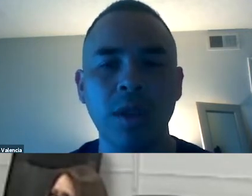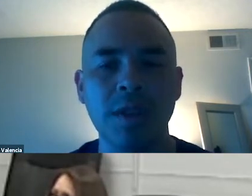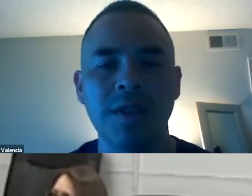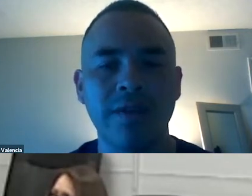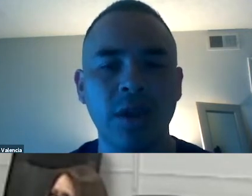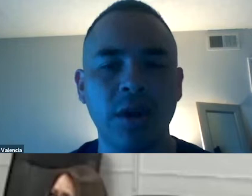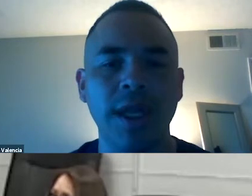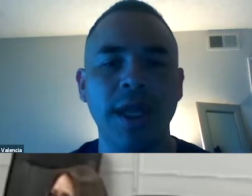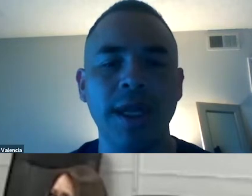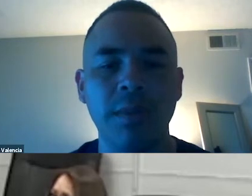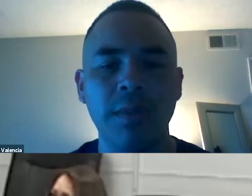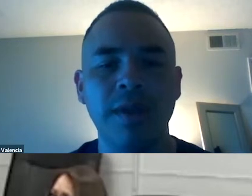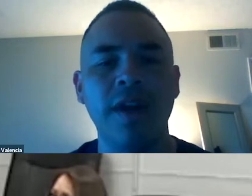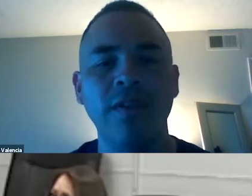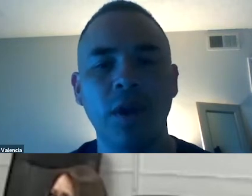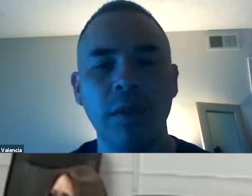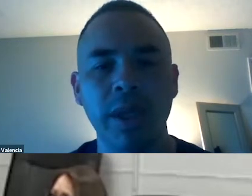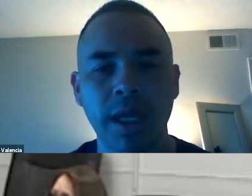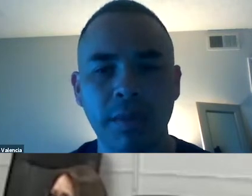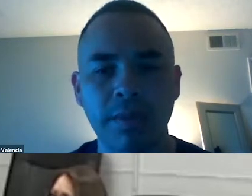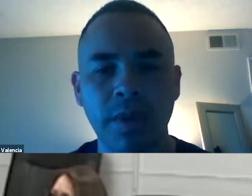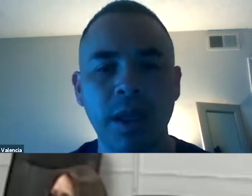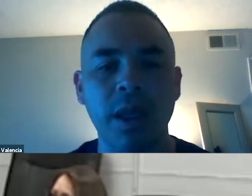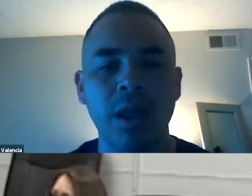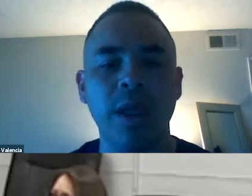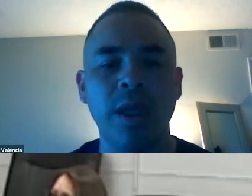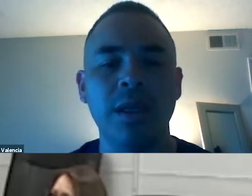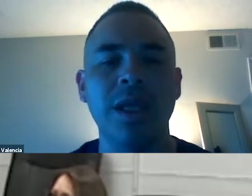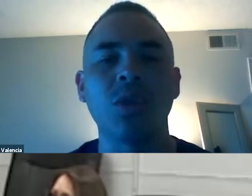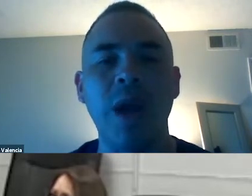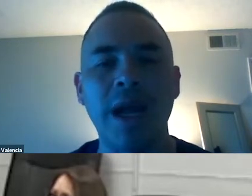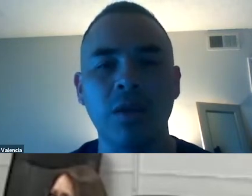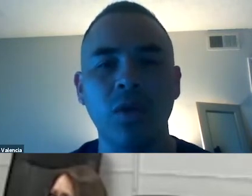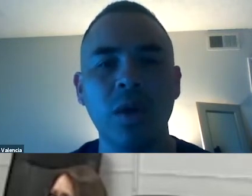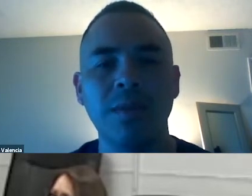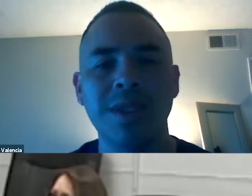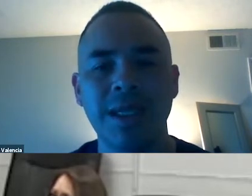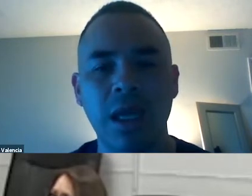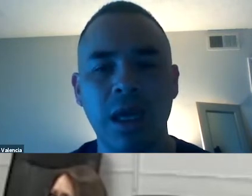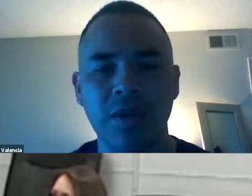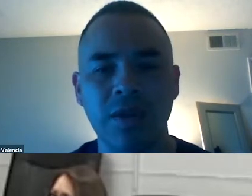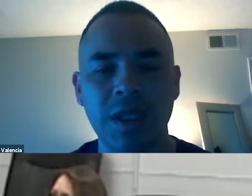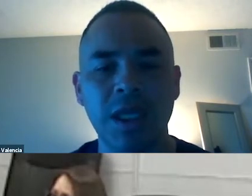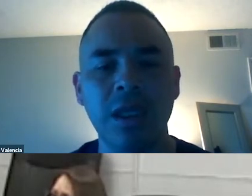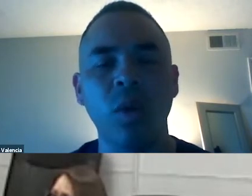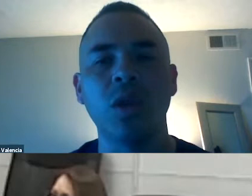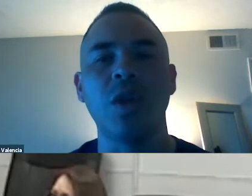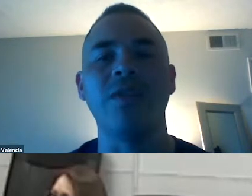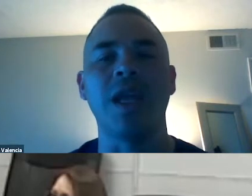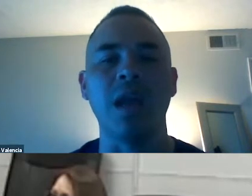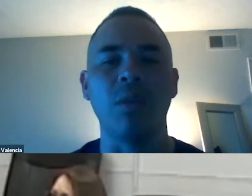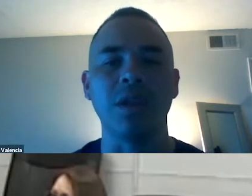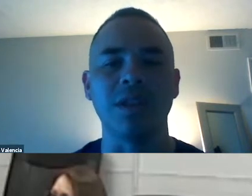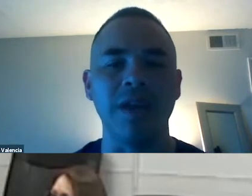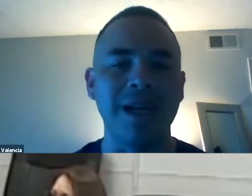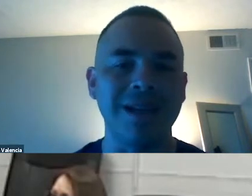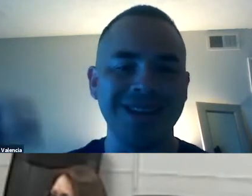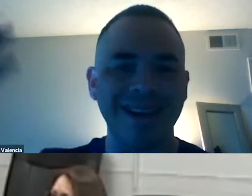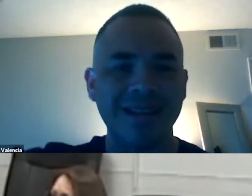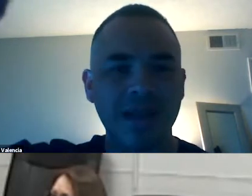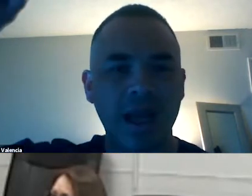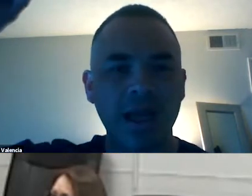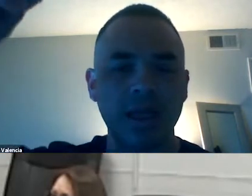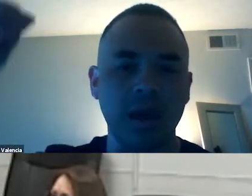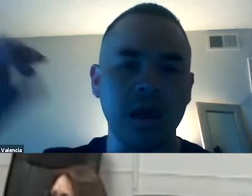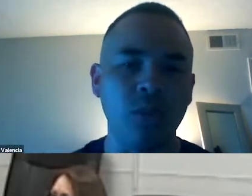working hours, 7:30 a.m. and 5:30 p.m. We keep track of who comes in and out of the facility. We also have camera